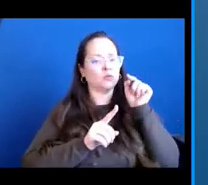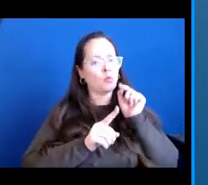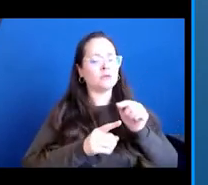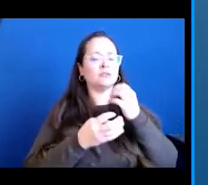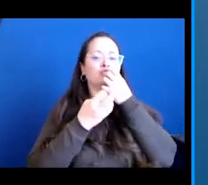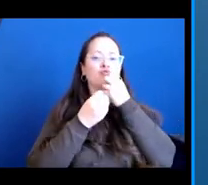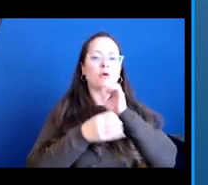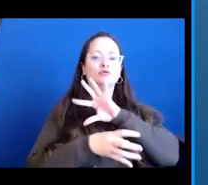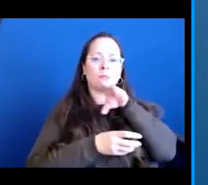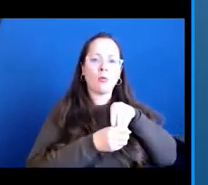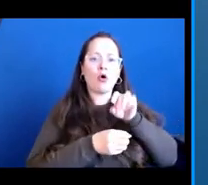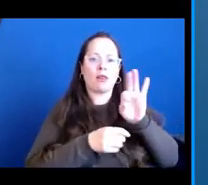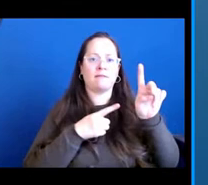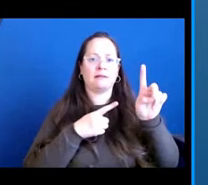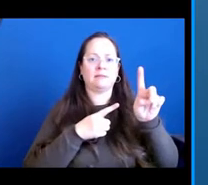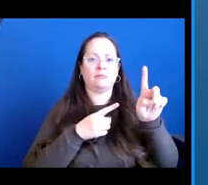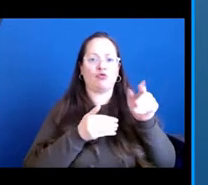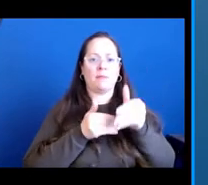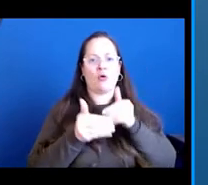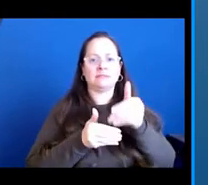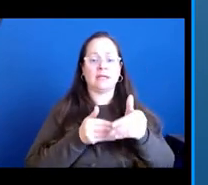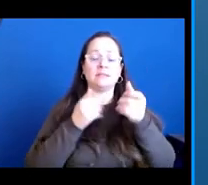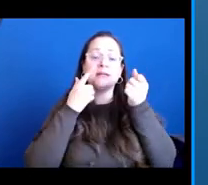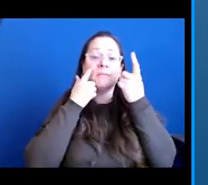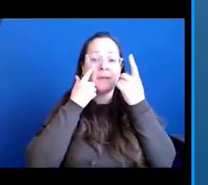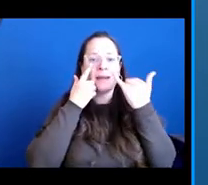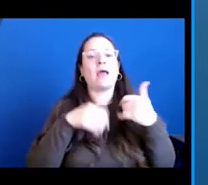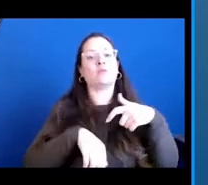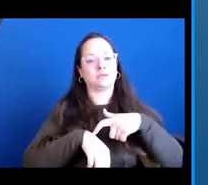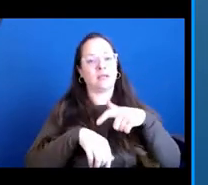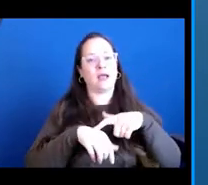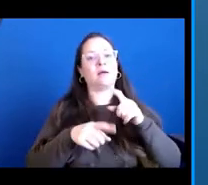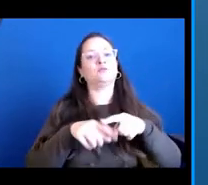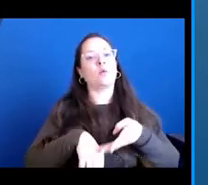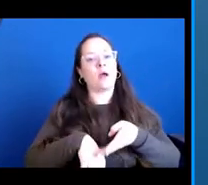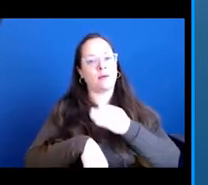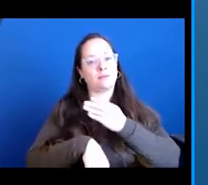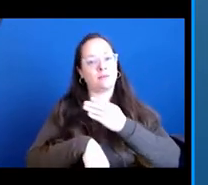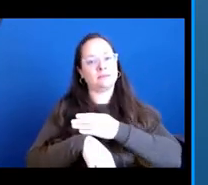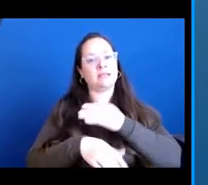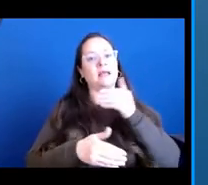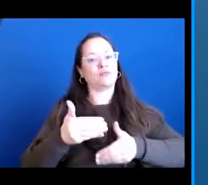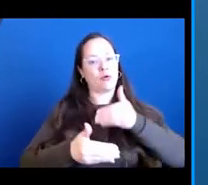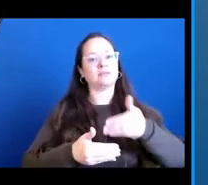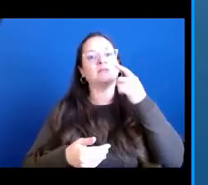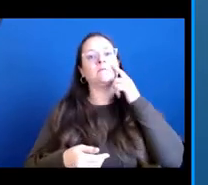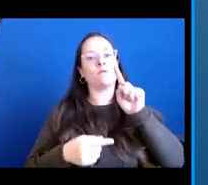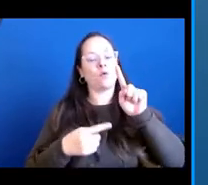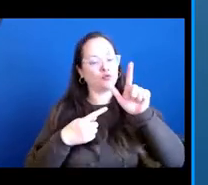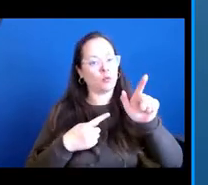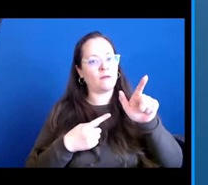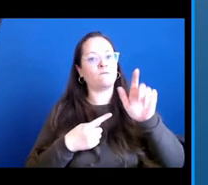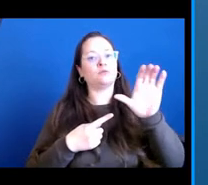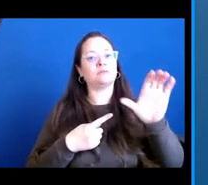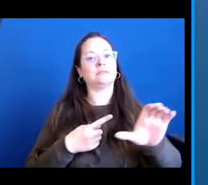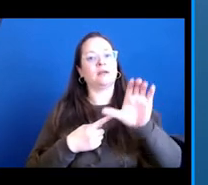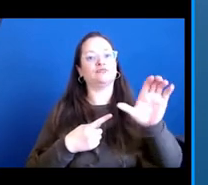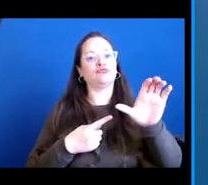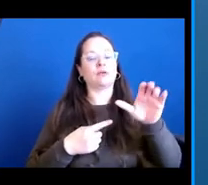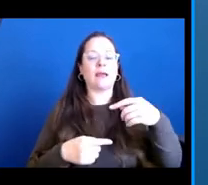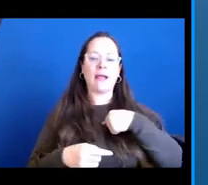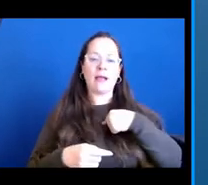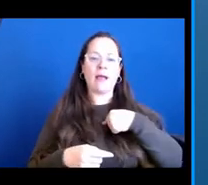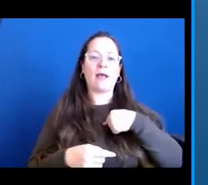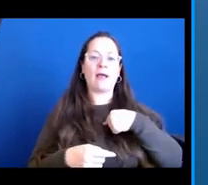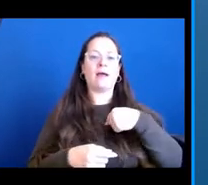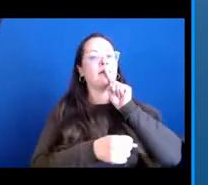democratic process but it is time to update the process for the 21st century I am committed to